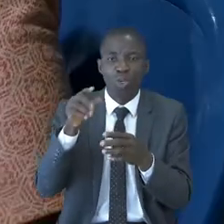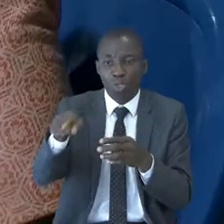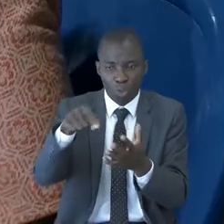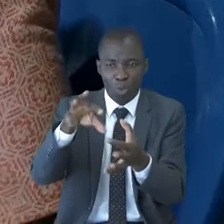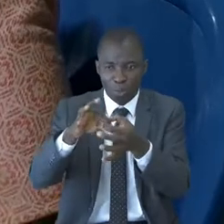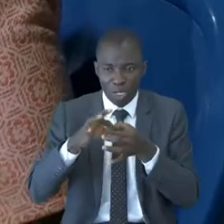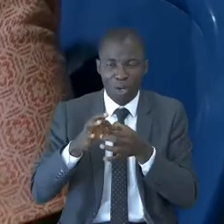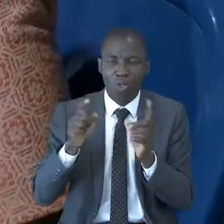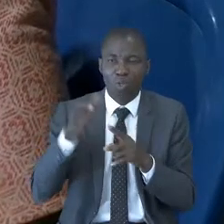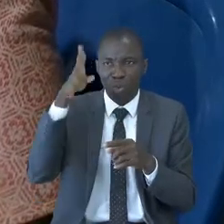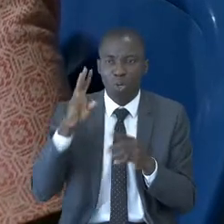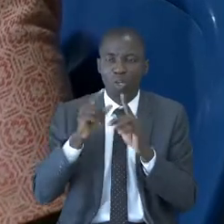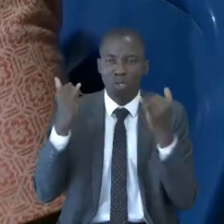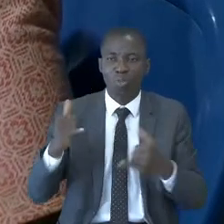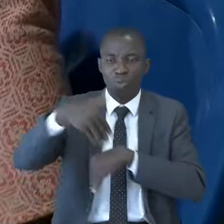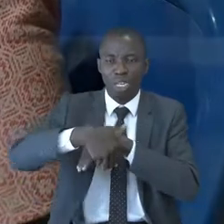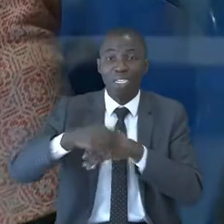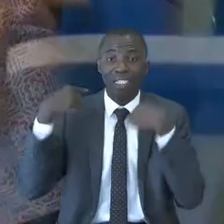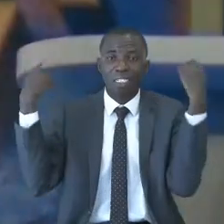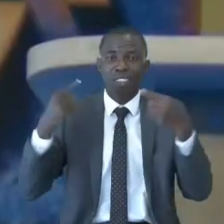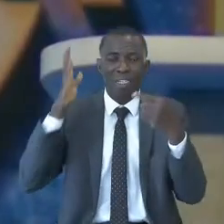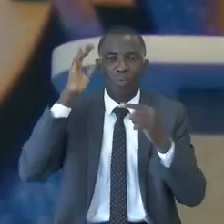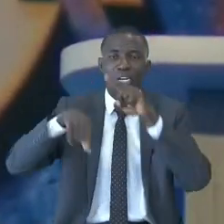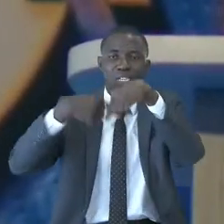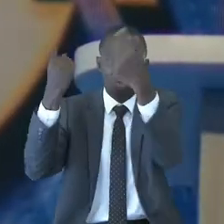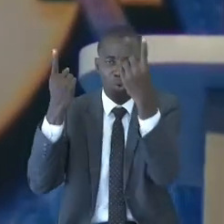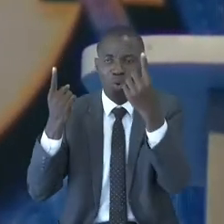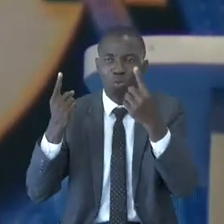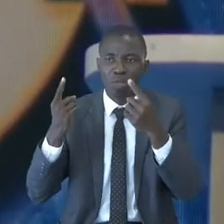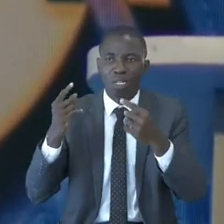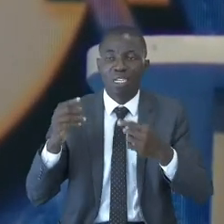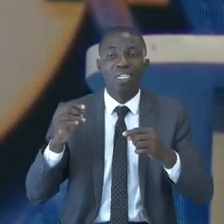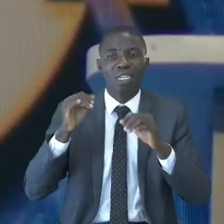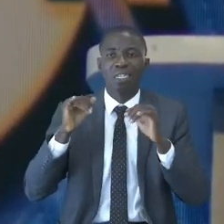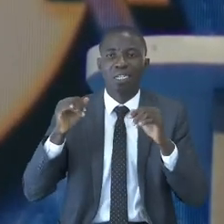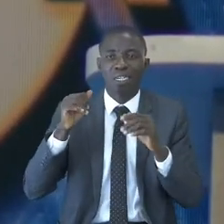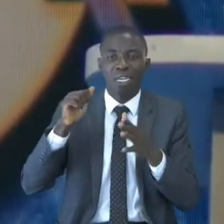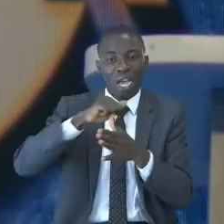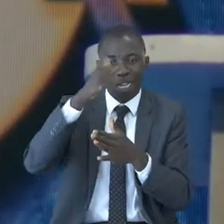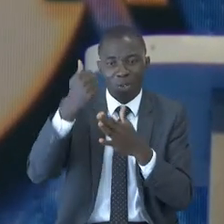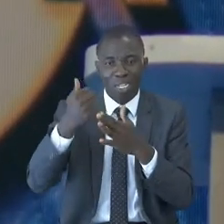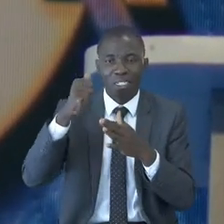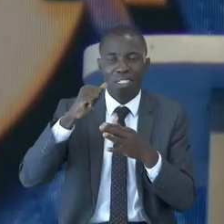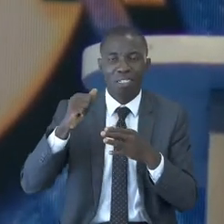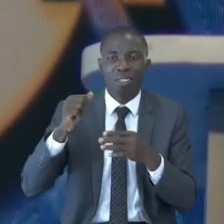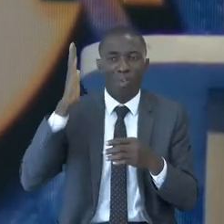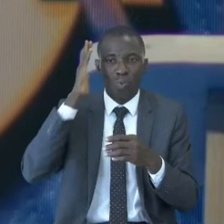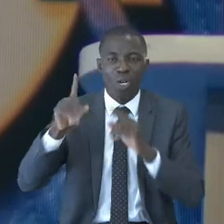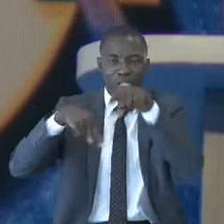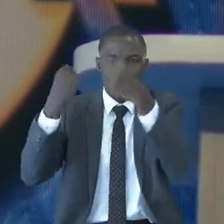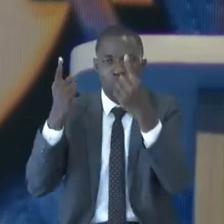tonight. Sin will go. Idolatry will go.